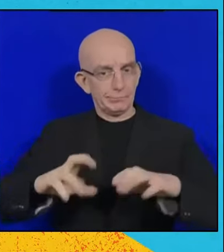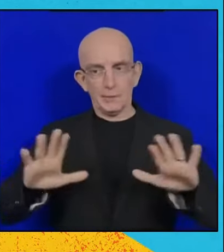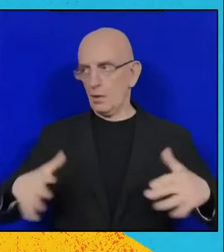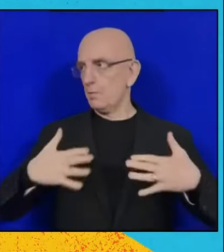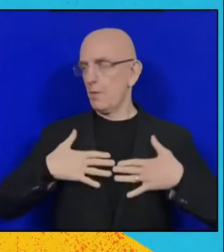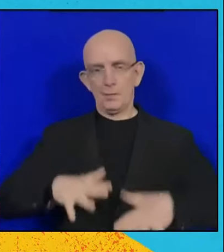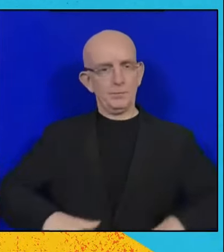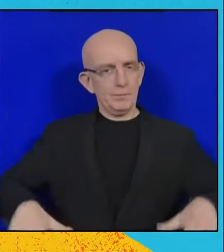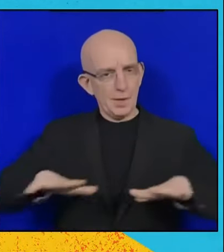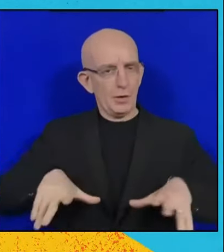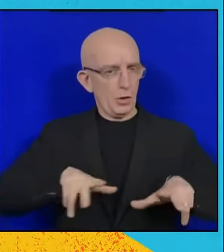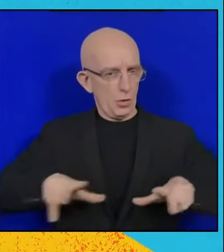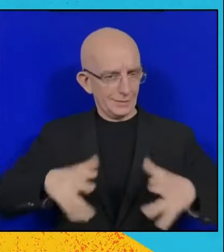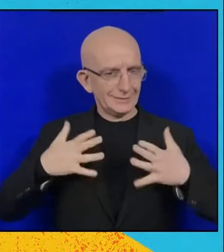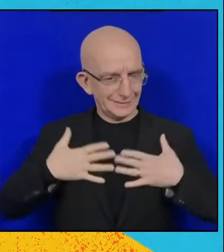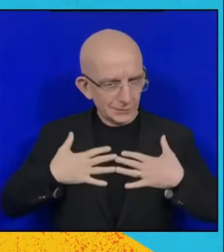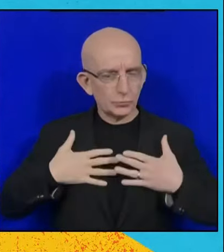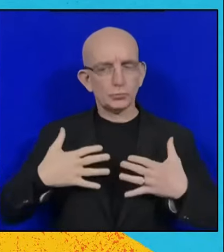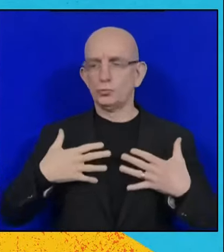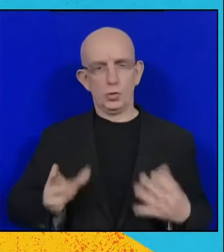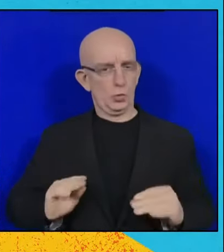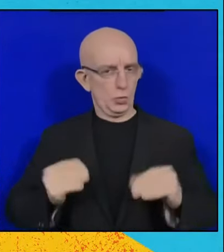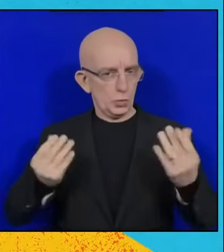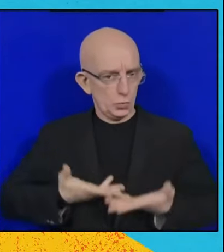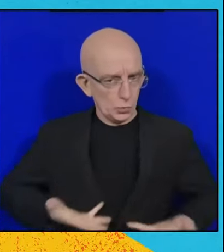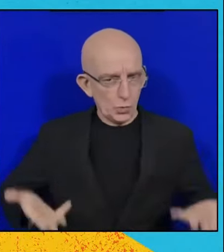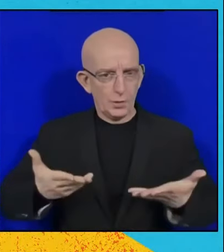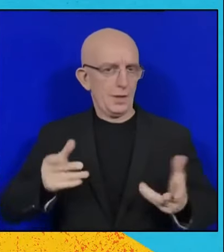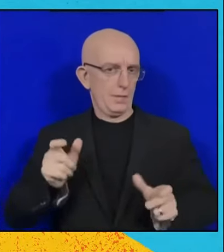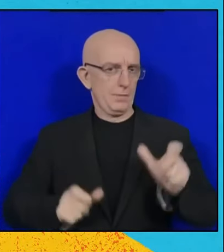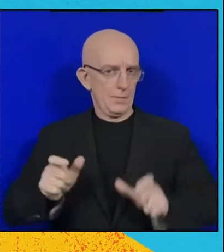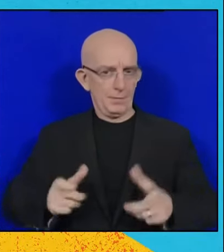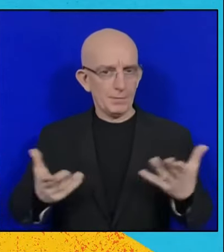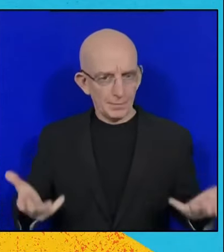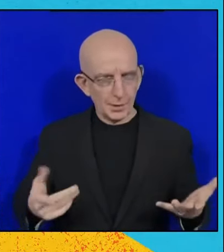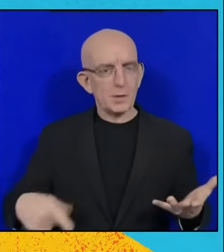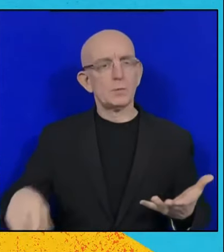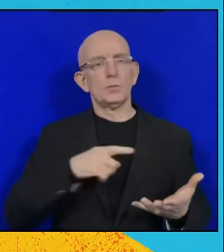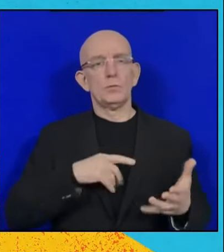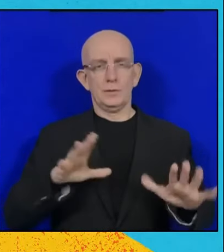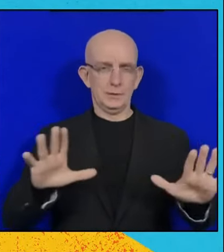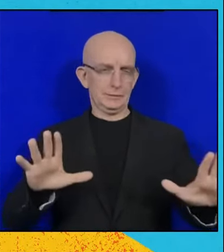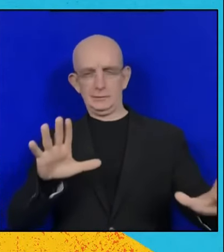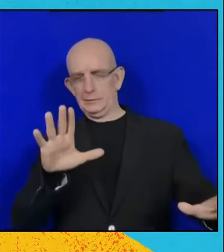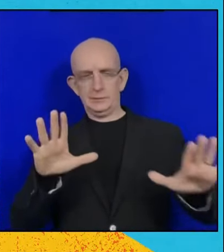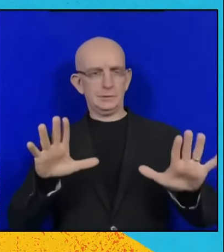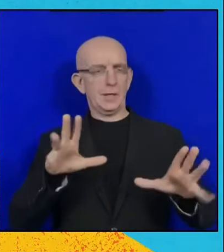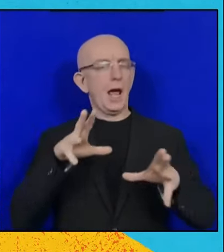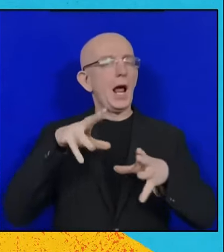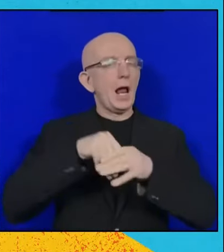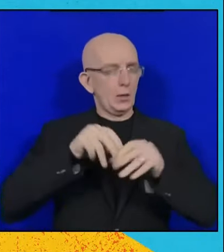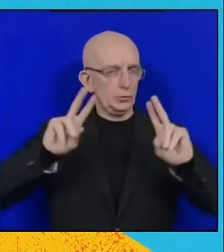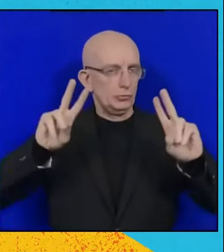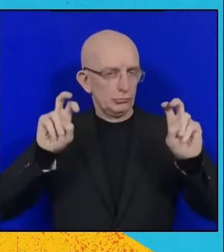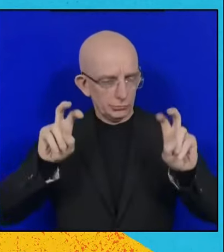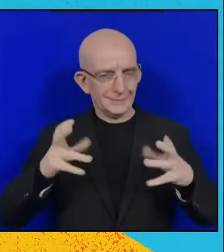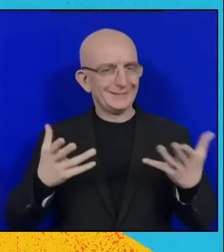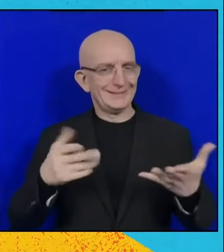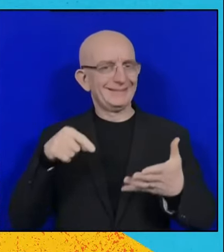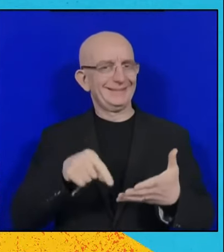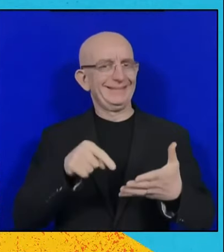inclusion, and in terms of that, it's crucial to see which problems for the SDGs are happening, because we know